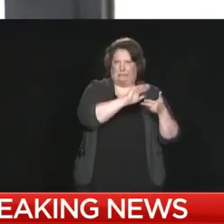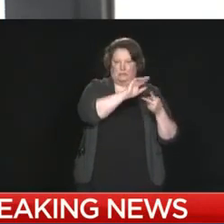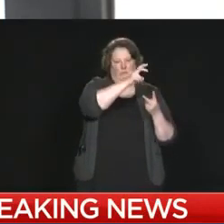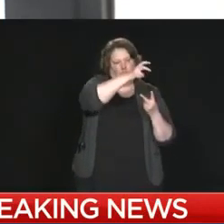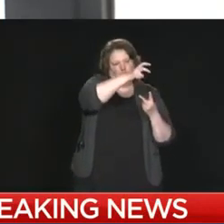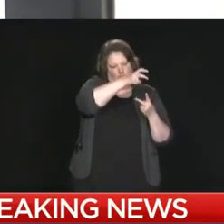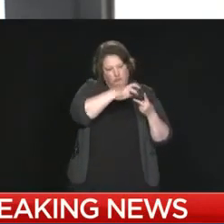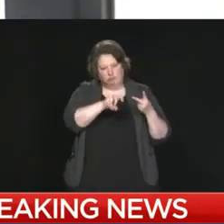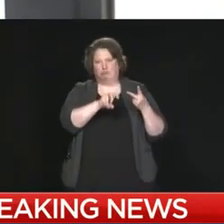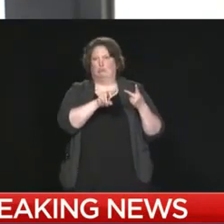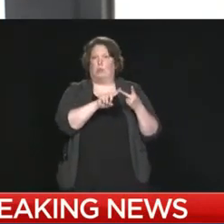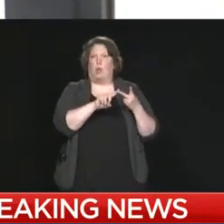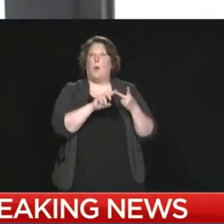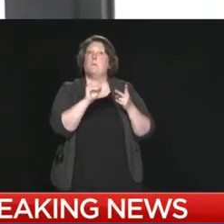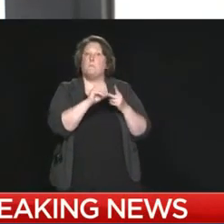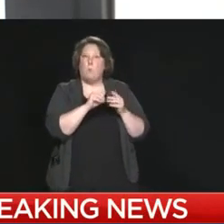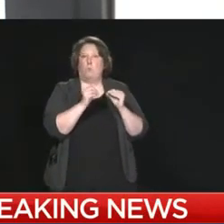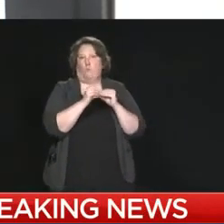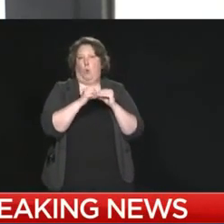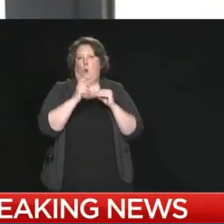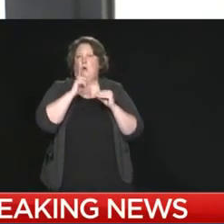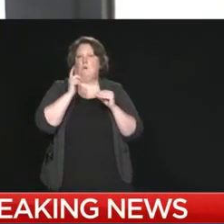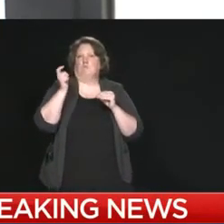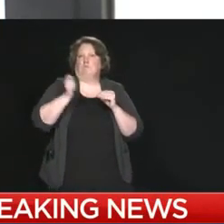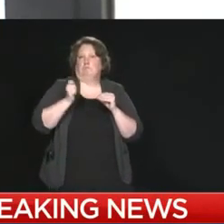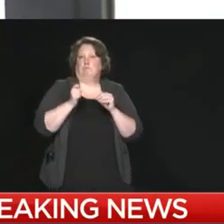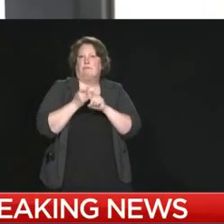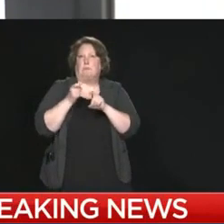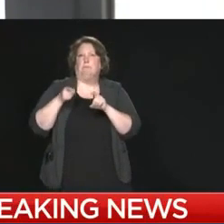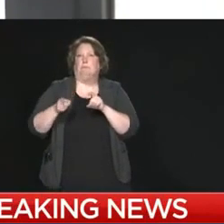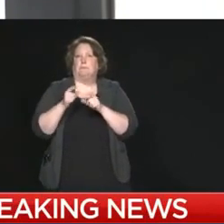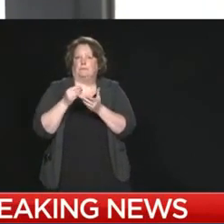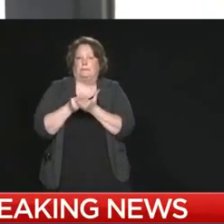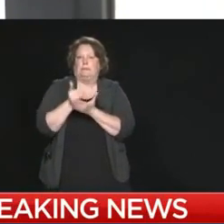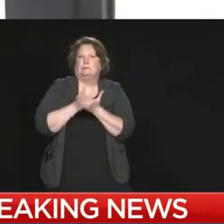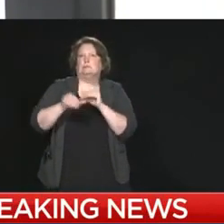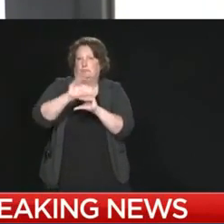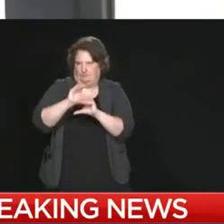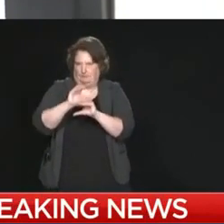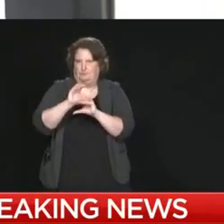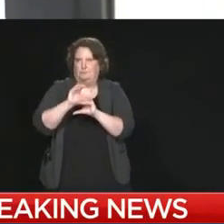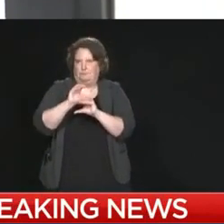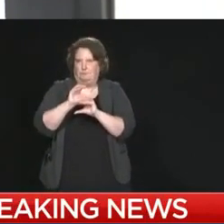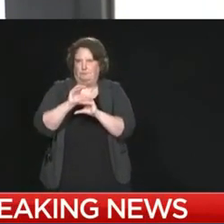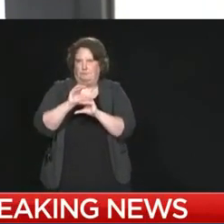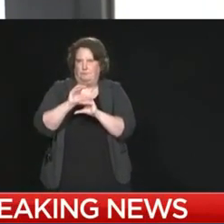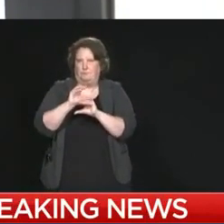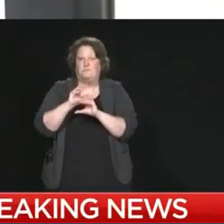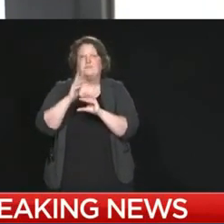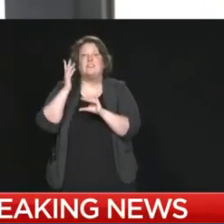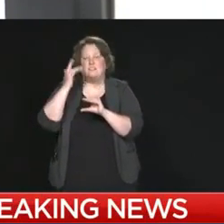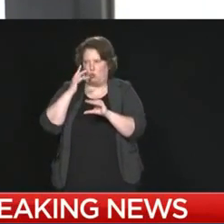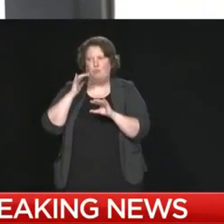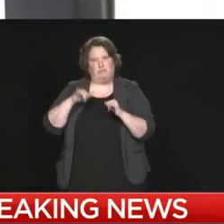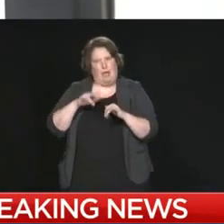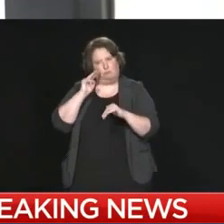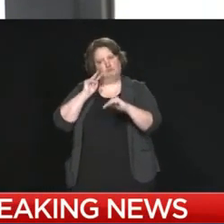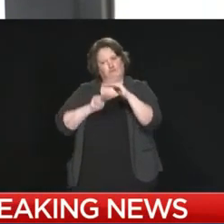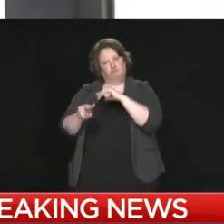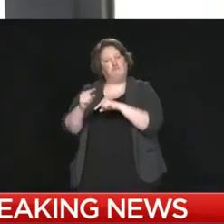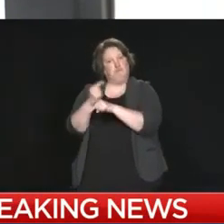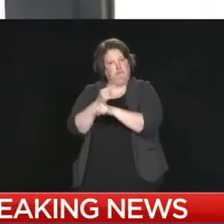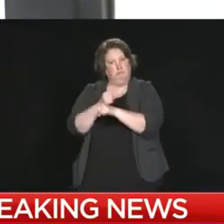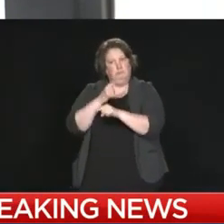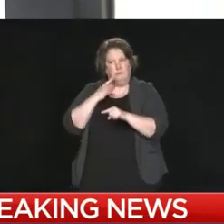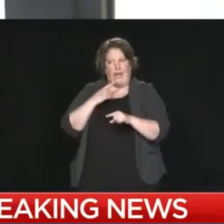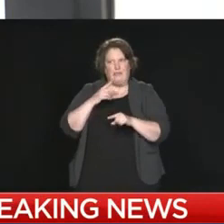towards more and more people on the wage subsidy as the economy picks up again is exactly what we foresee and exactly how the